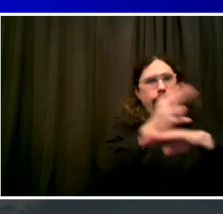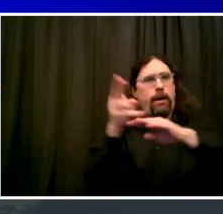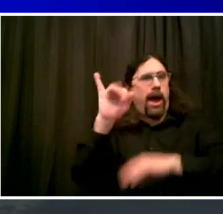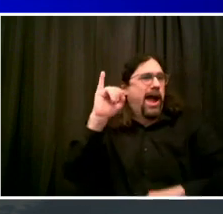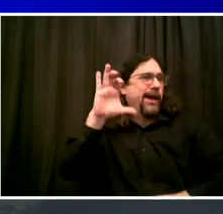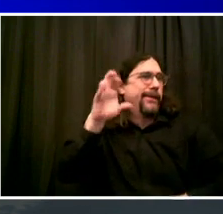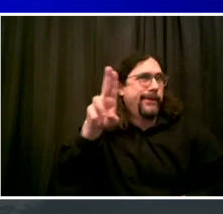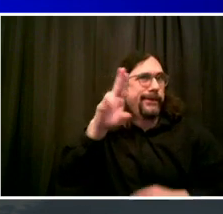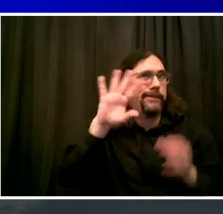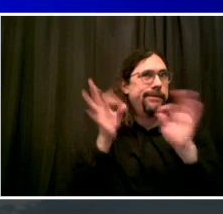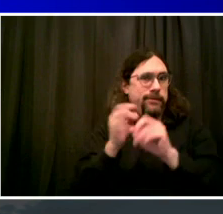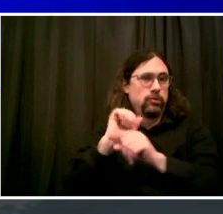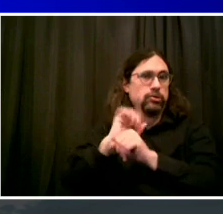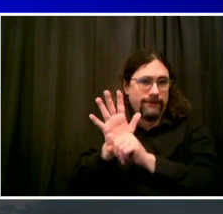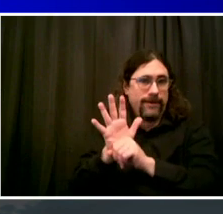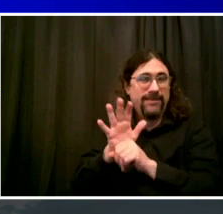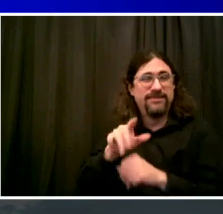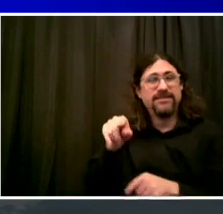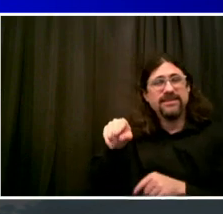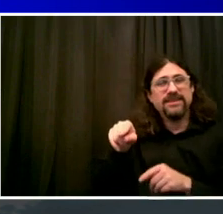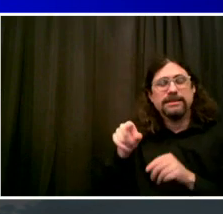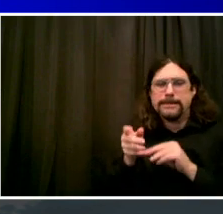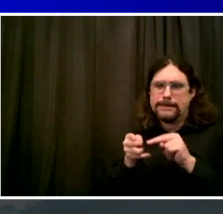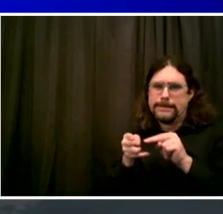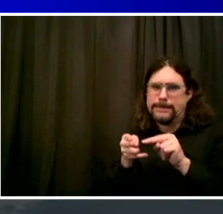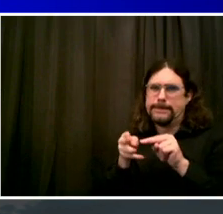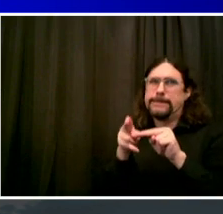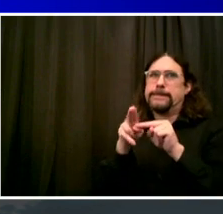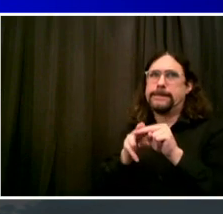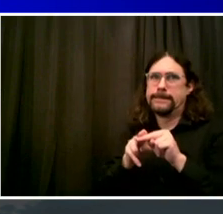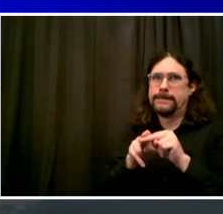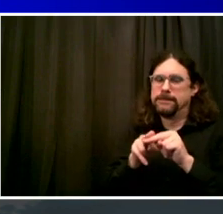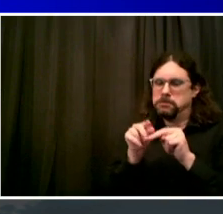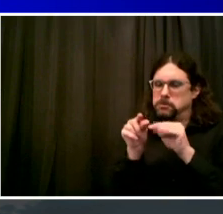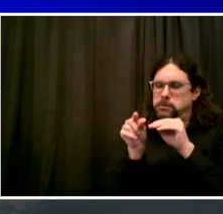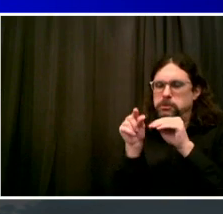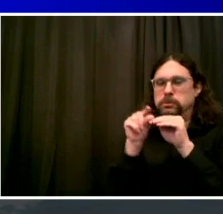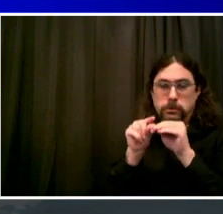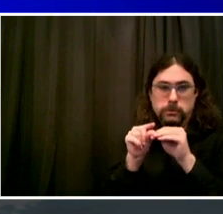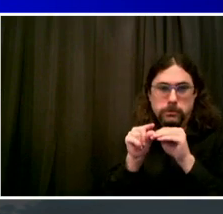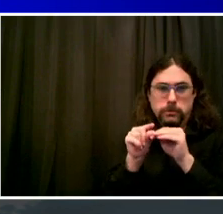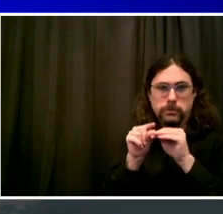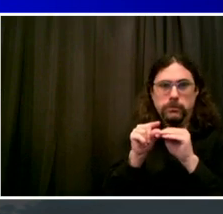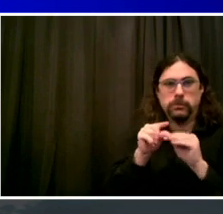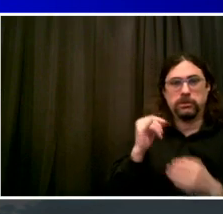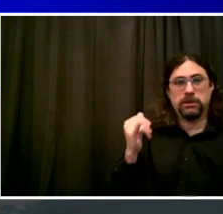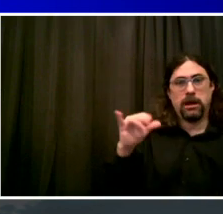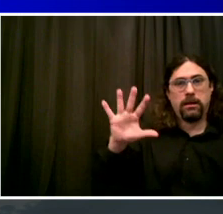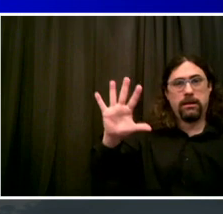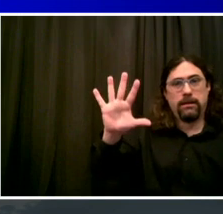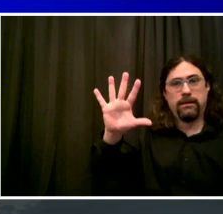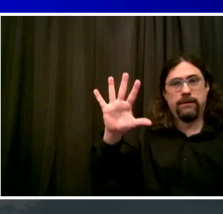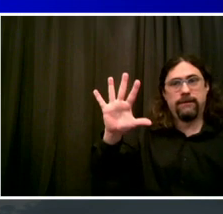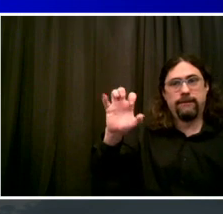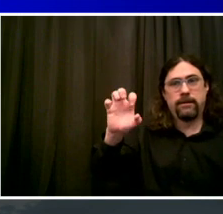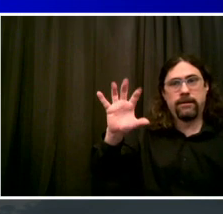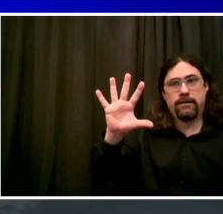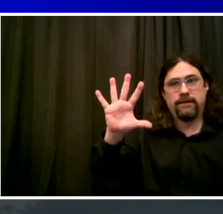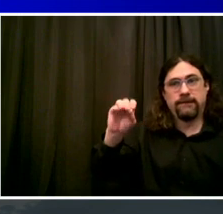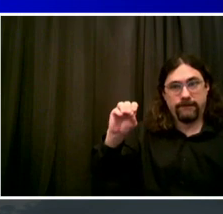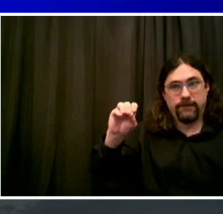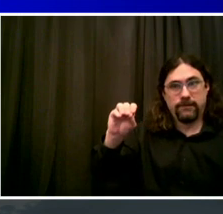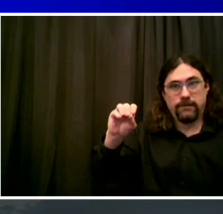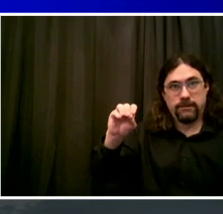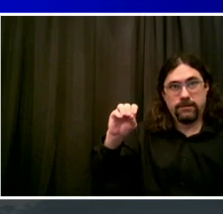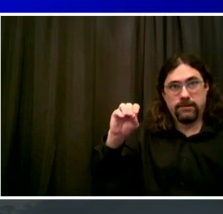to 550, but it still went up. That's not what we want, obviously, and that's a number that's still higher than anyone would want. That many